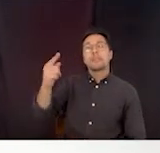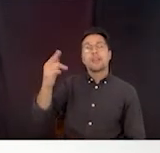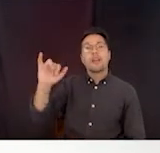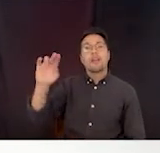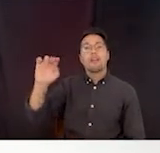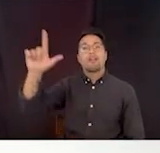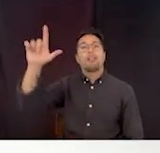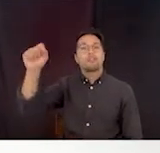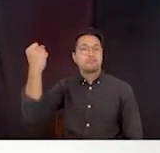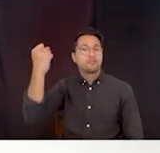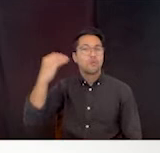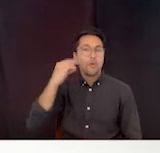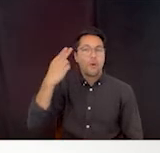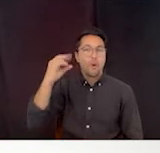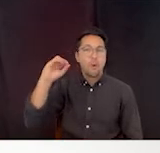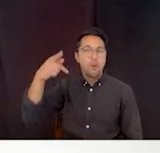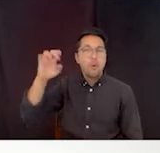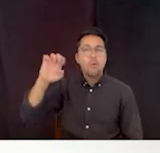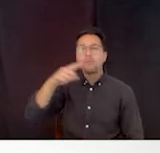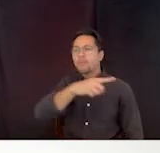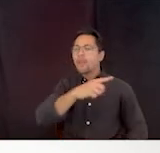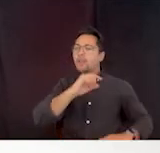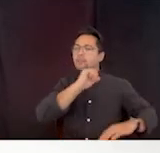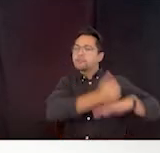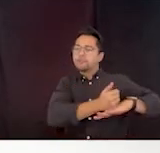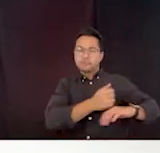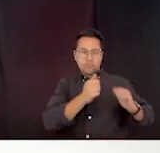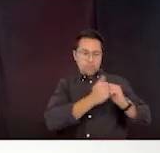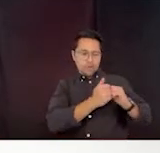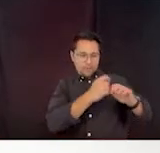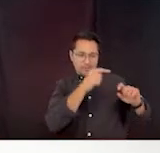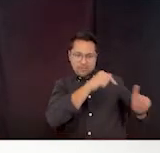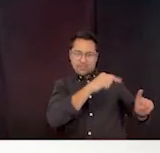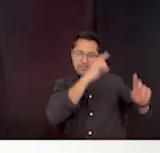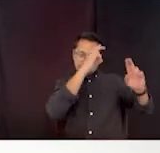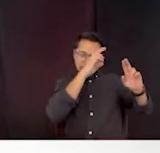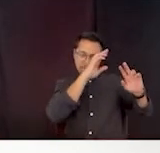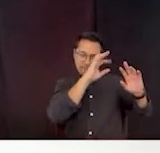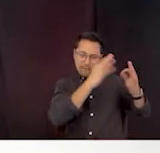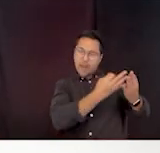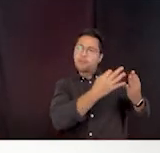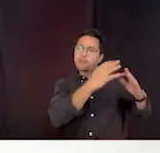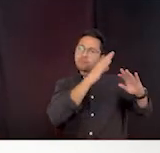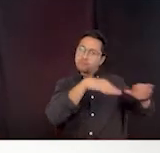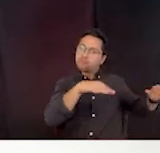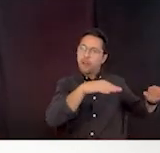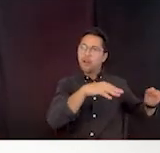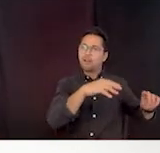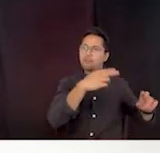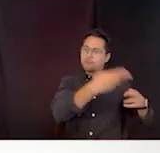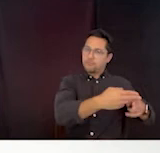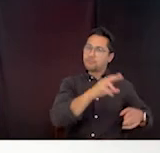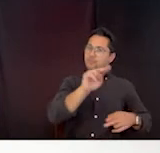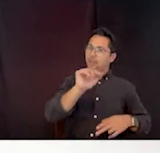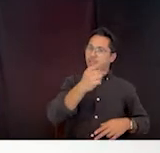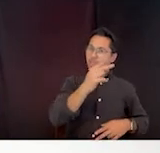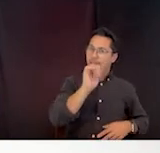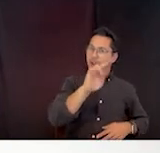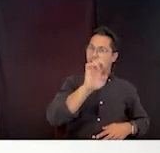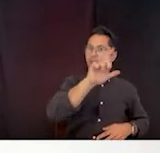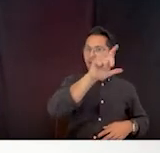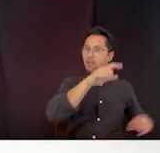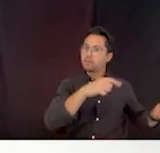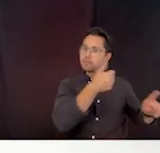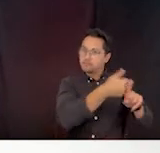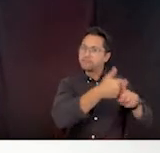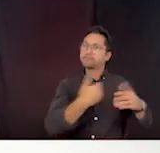our community. It was created in honor of this family's child named Nathaniel who had exceptional needs, and they aim to